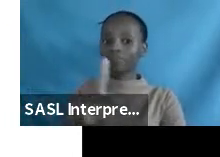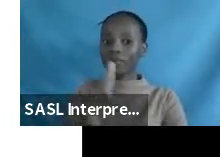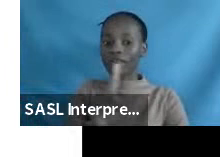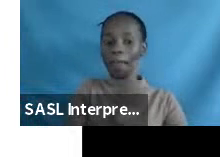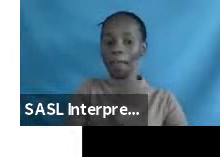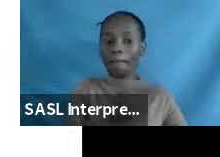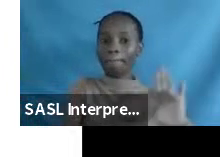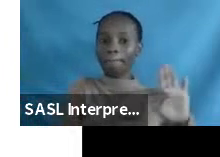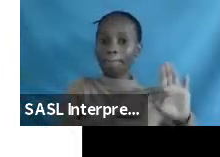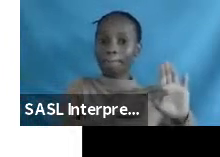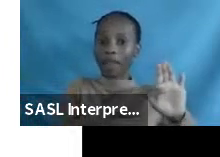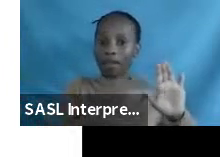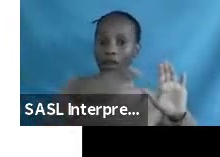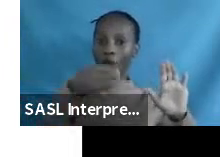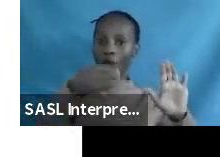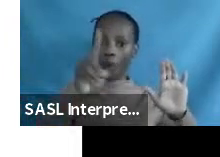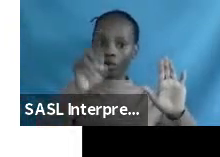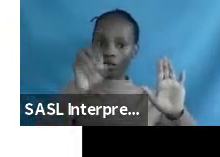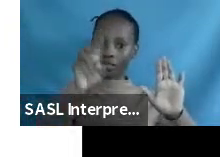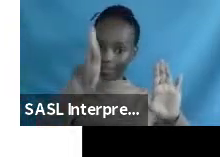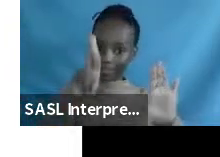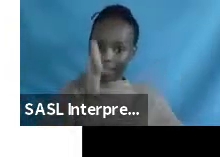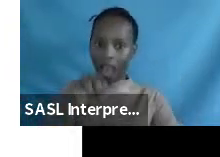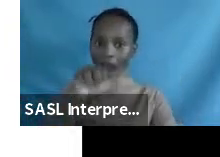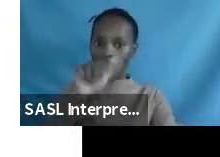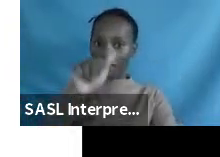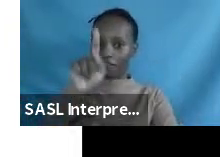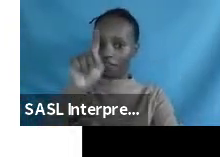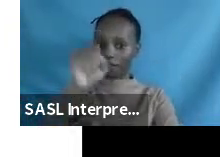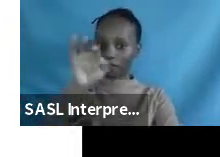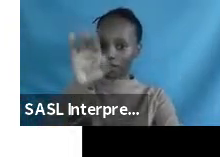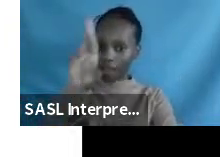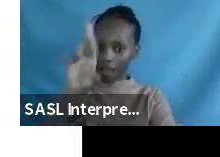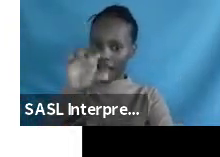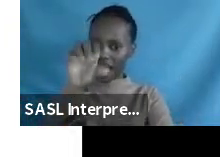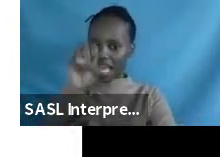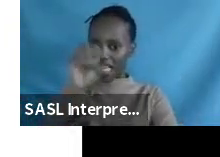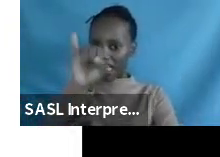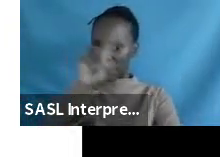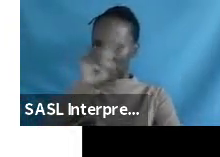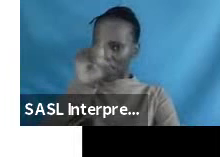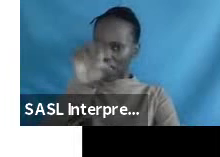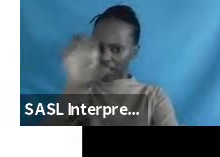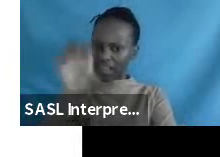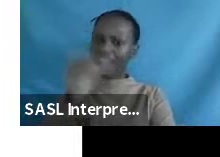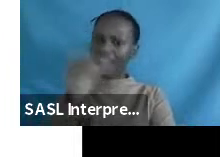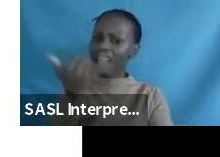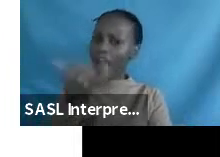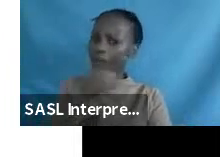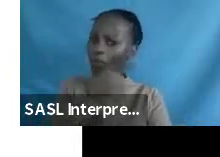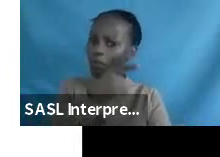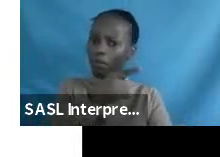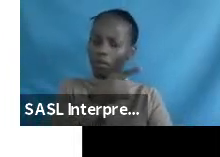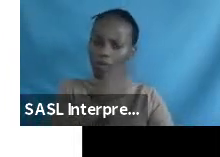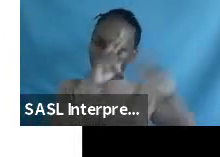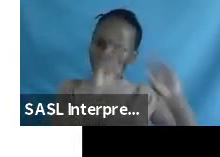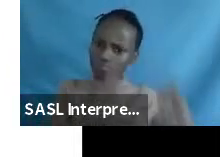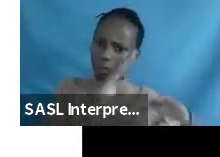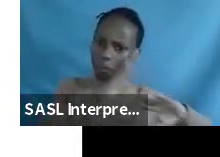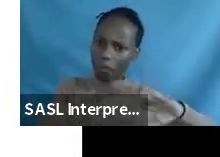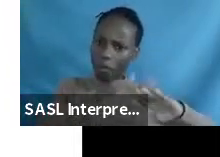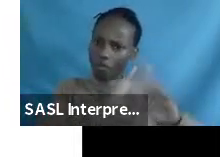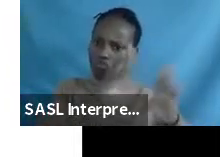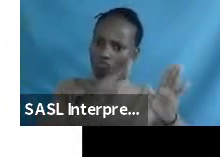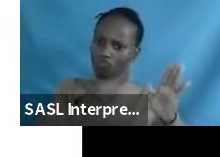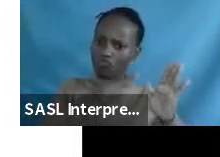I will also allude to the prior to seizure. What role is it that they are playing and beyond that? And the biggest